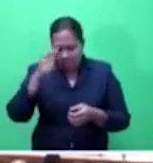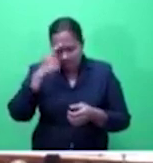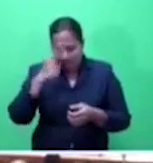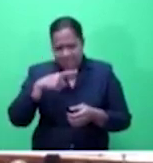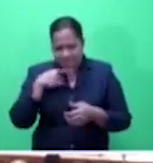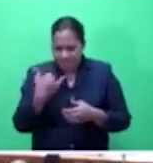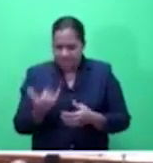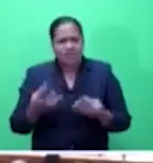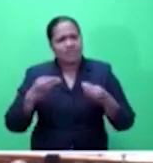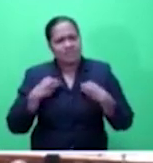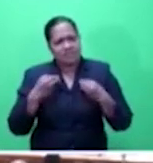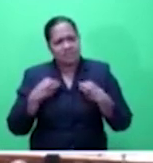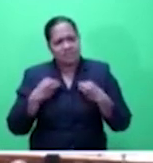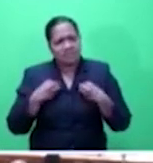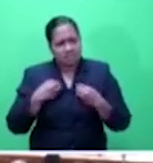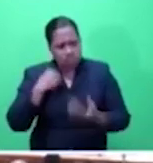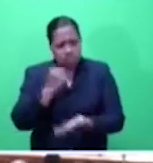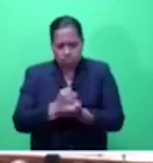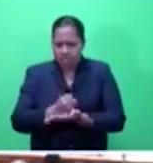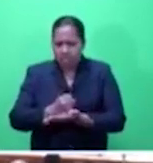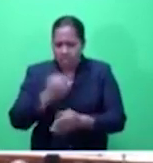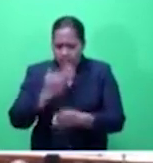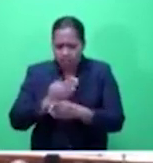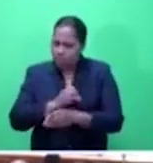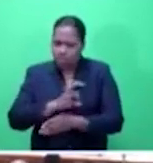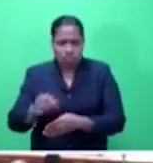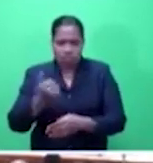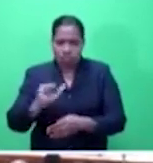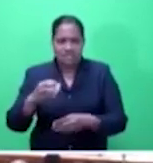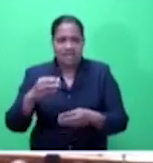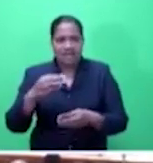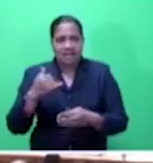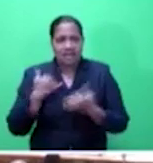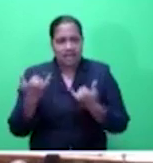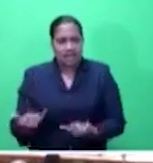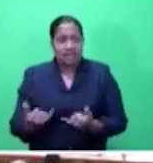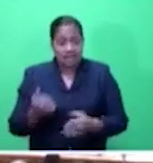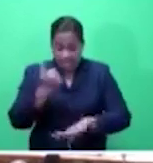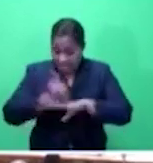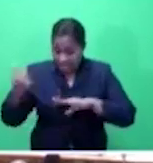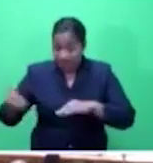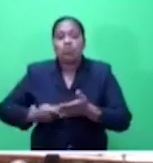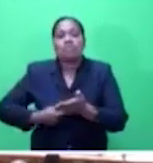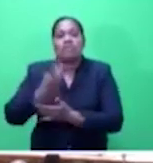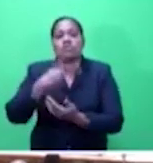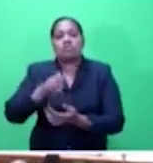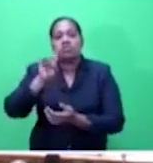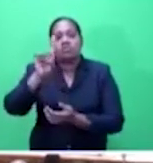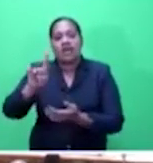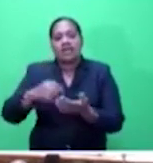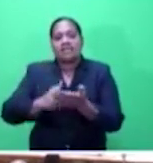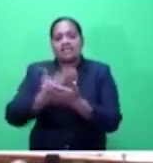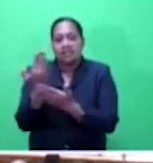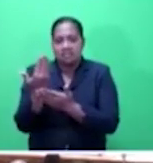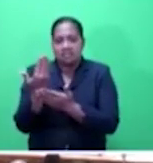who do not have to use their leave, the government will pay 21 days COVID-19 leave for low-income Fijians who have